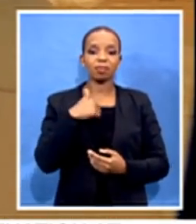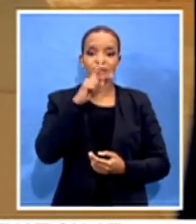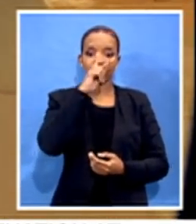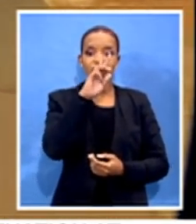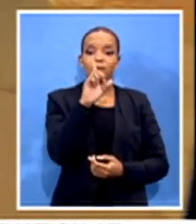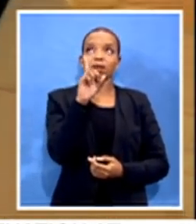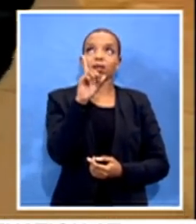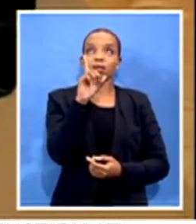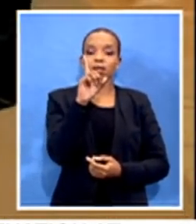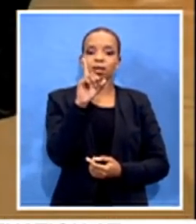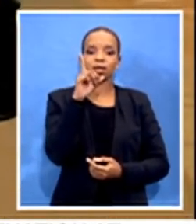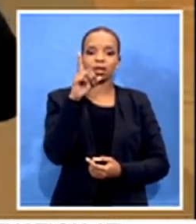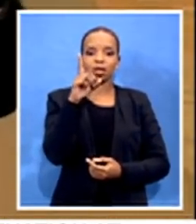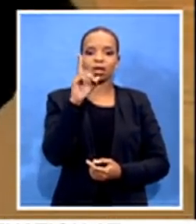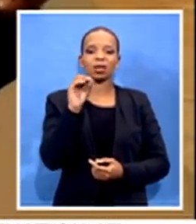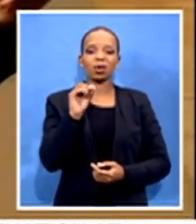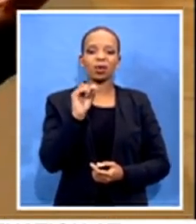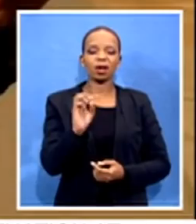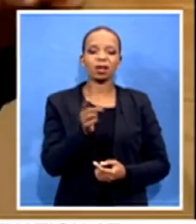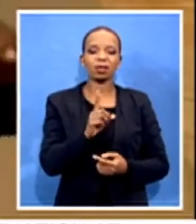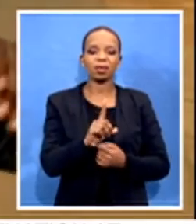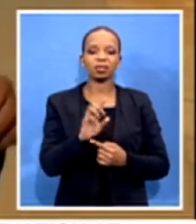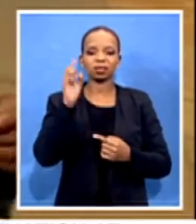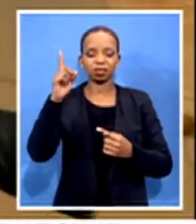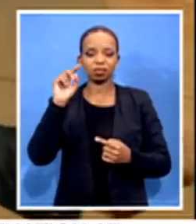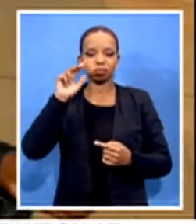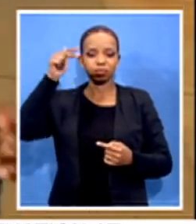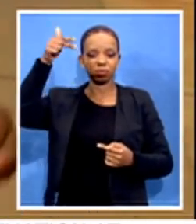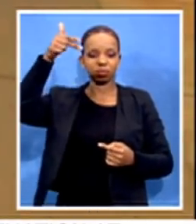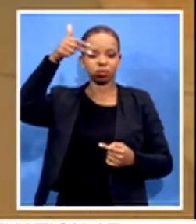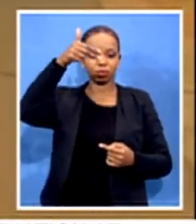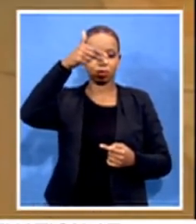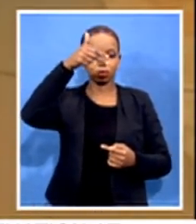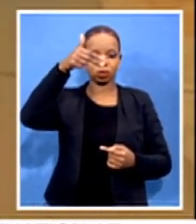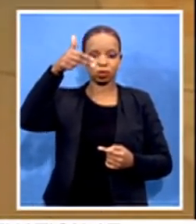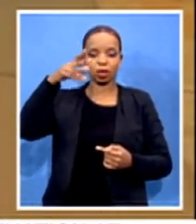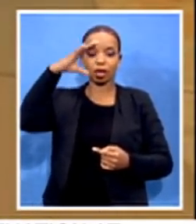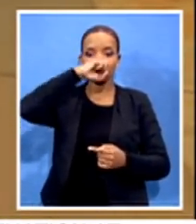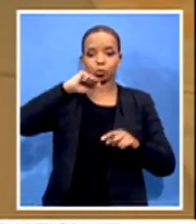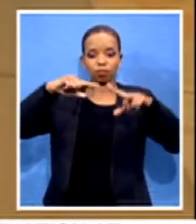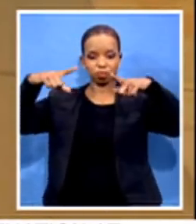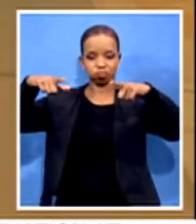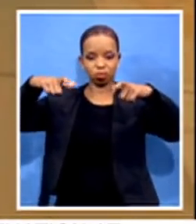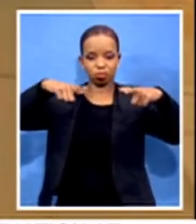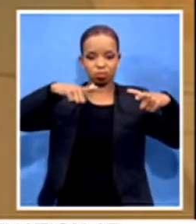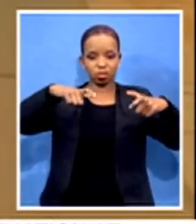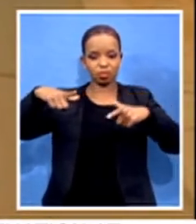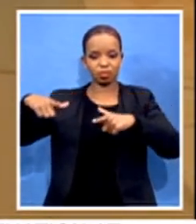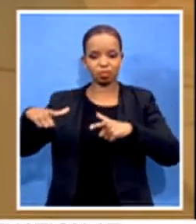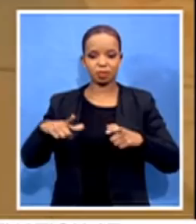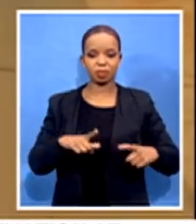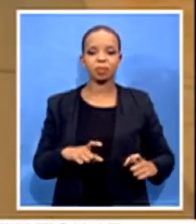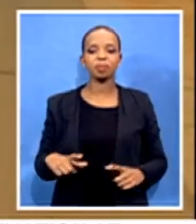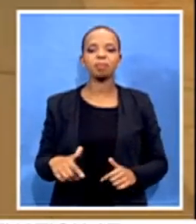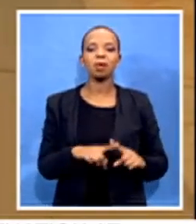currently overhead, Simpi. I'm assuming that is taking pictures. And as you heard, the scene, we don't have confirmation, but it could still